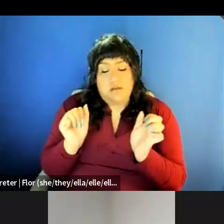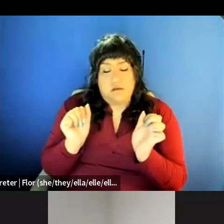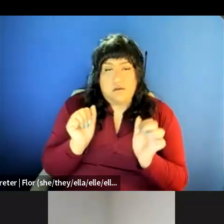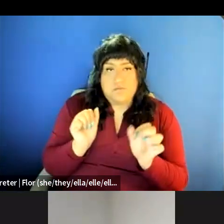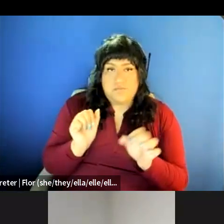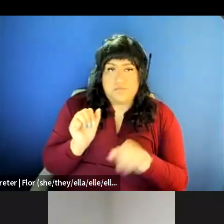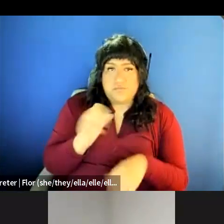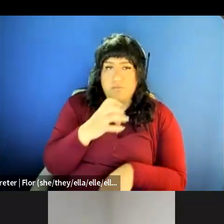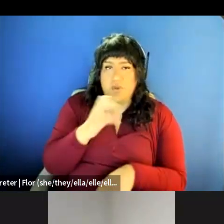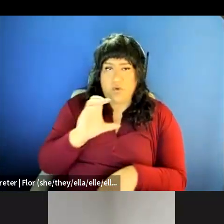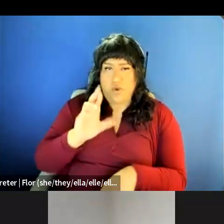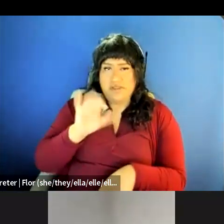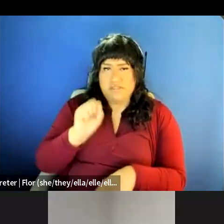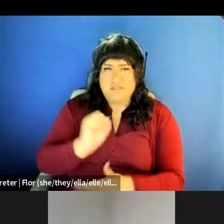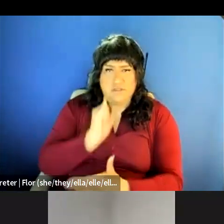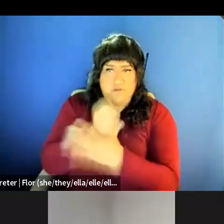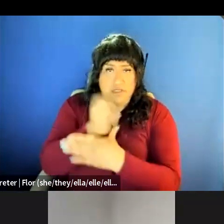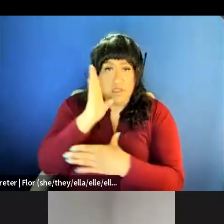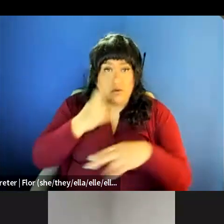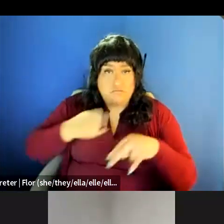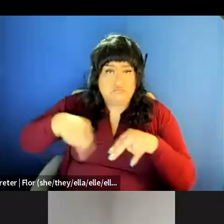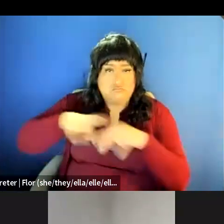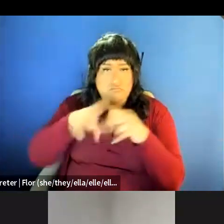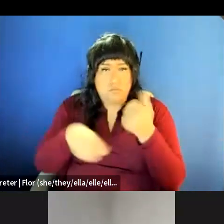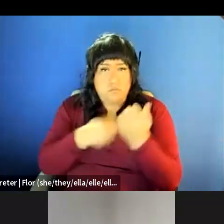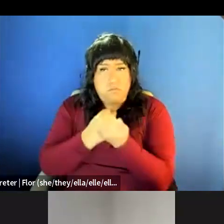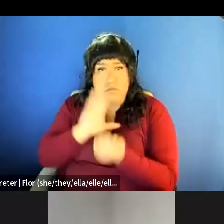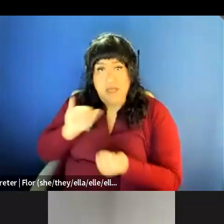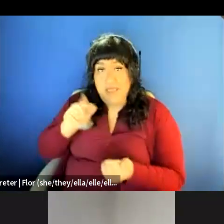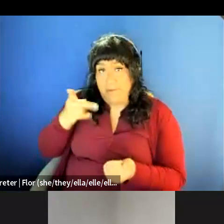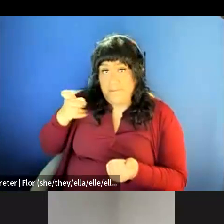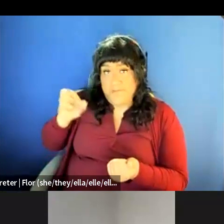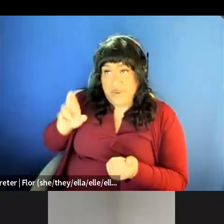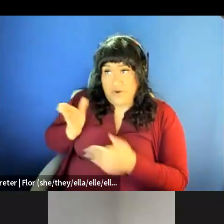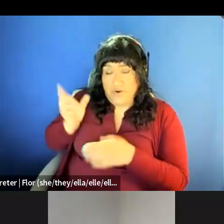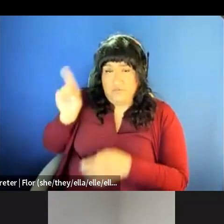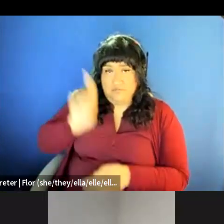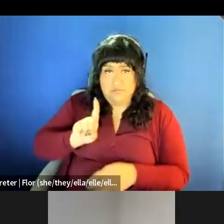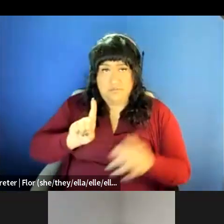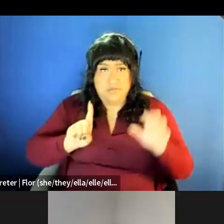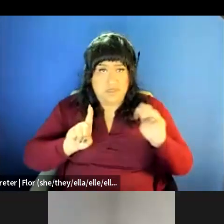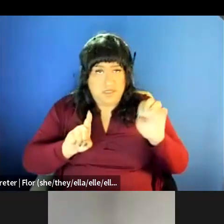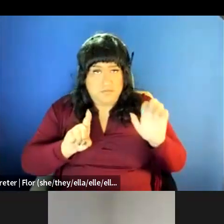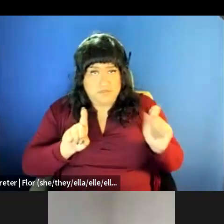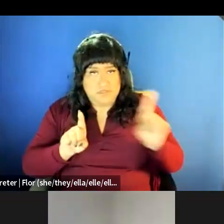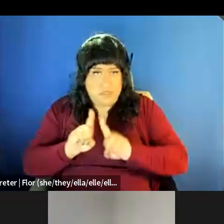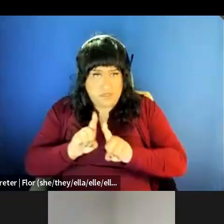up the support by a peer and EMT based on the CAHOOTS model out of Oregon. And we're still in